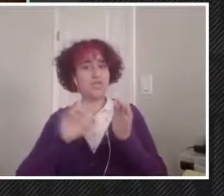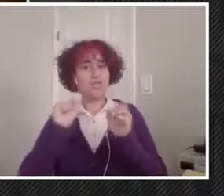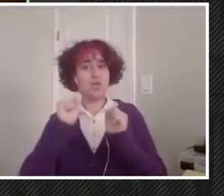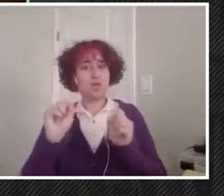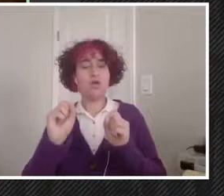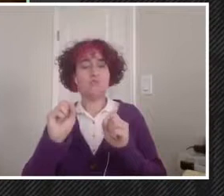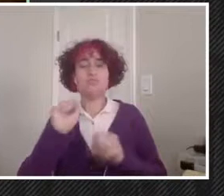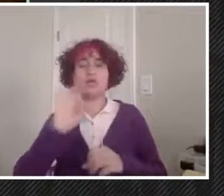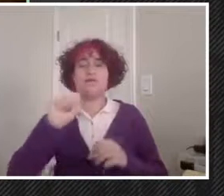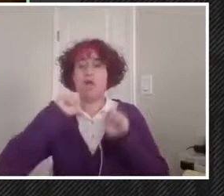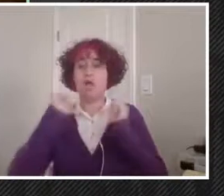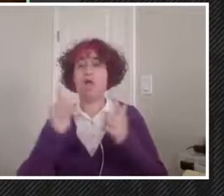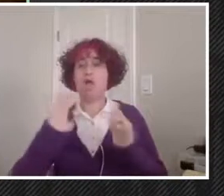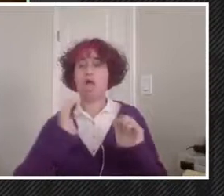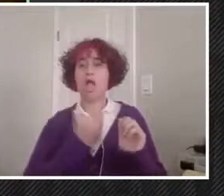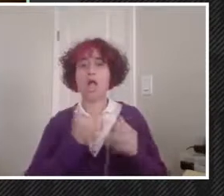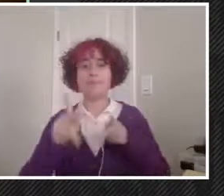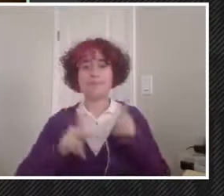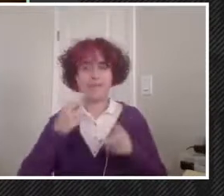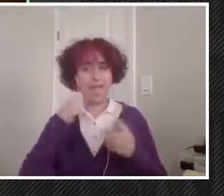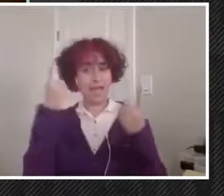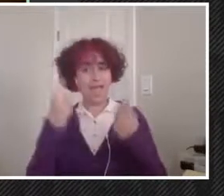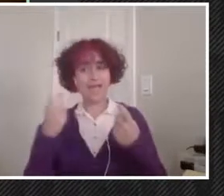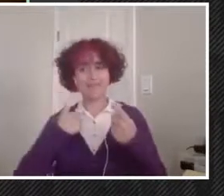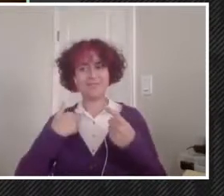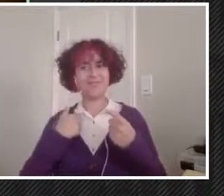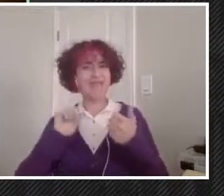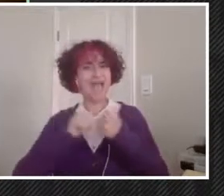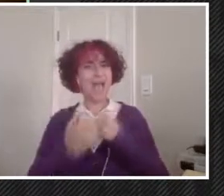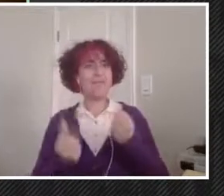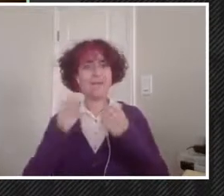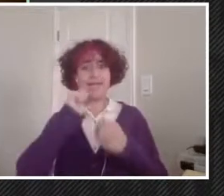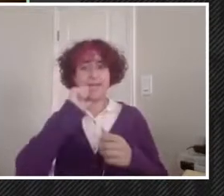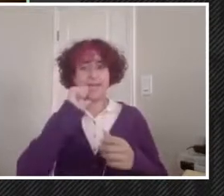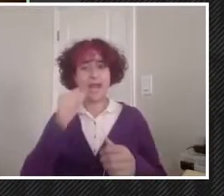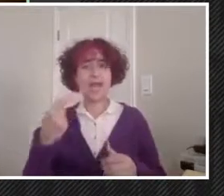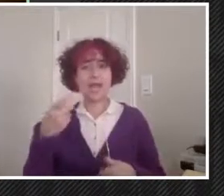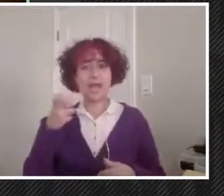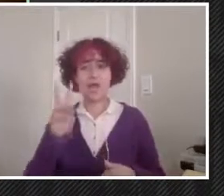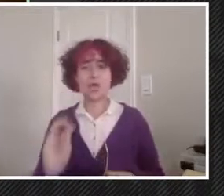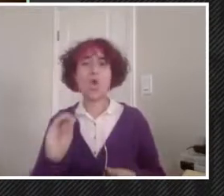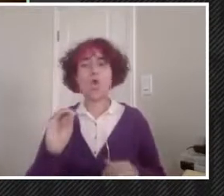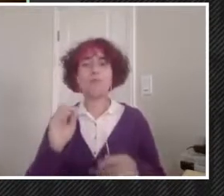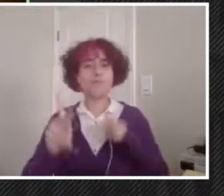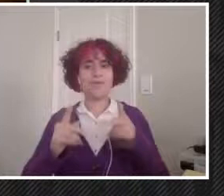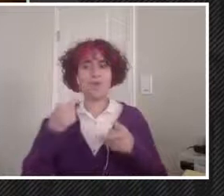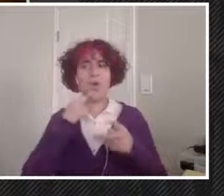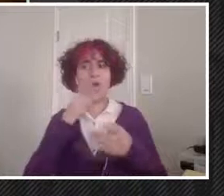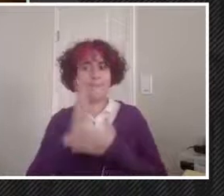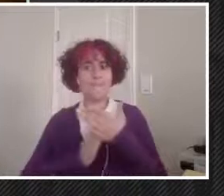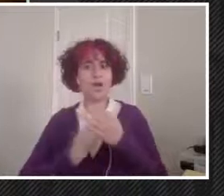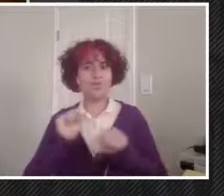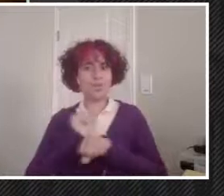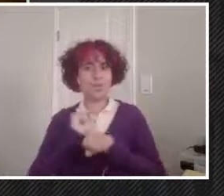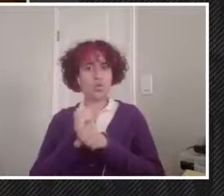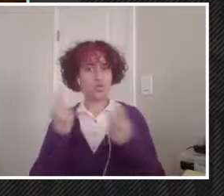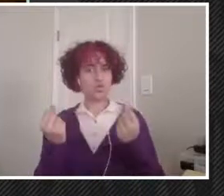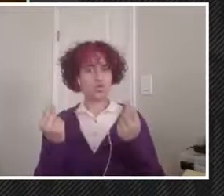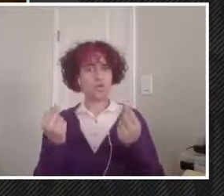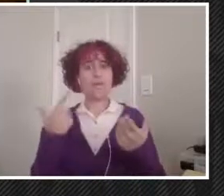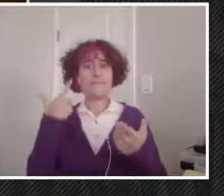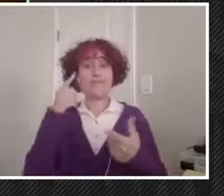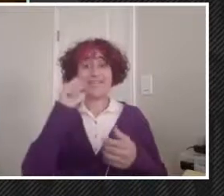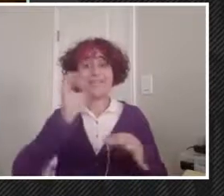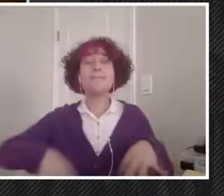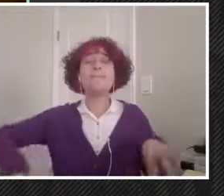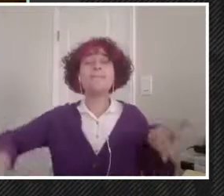ask myself, how many non-heterosexual people are a part of the work that we're doing, right? Because it is important